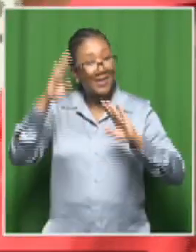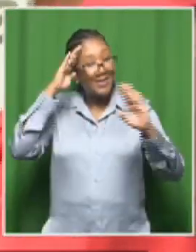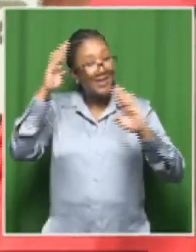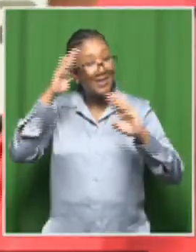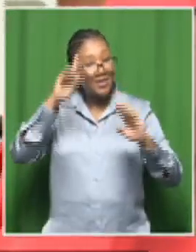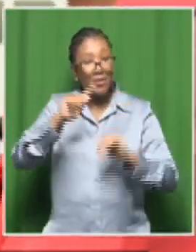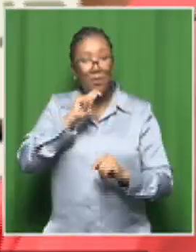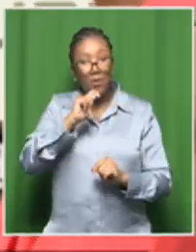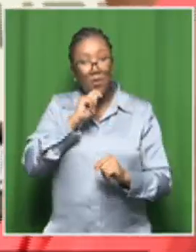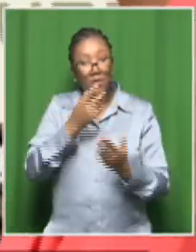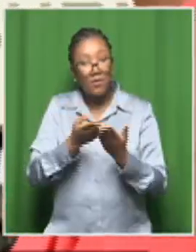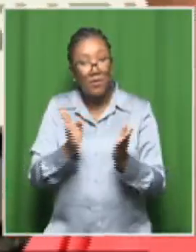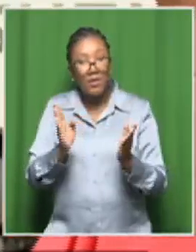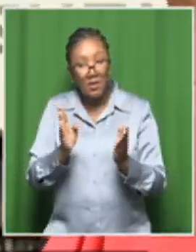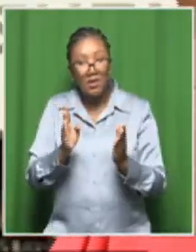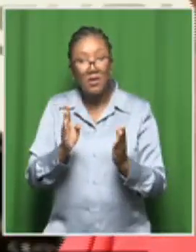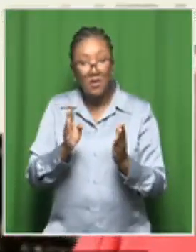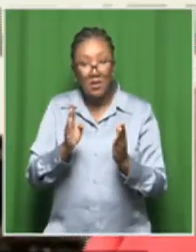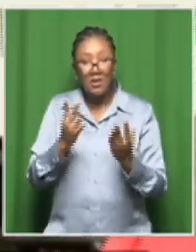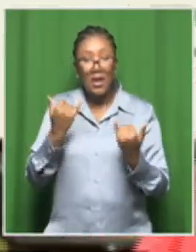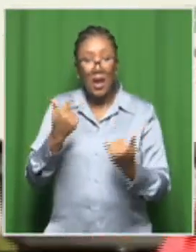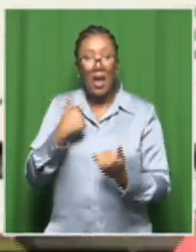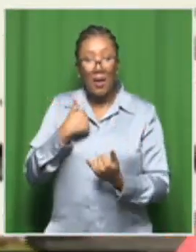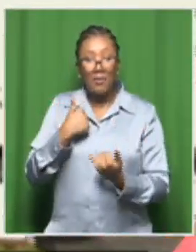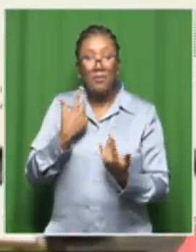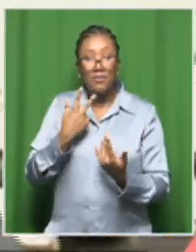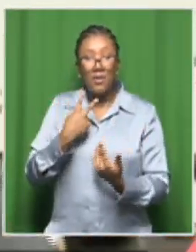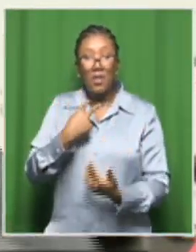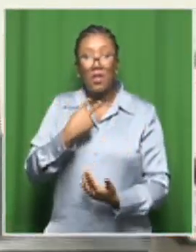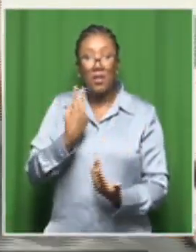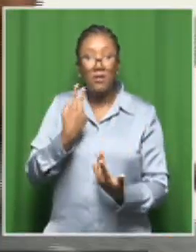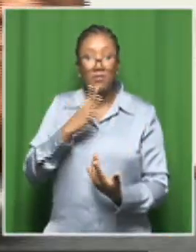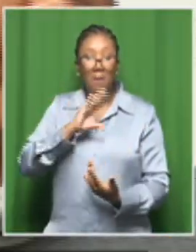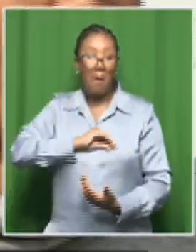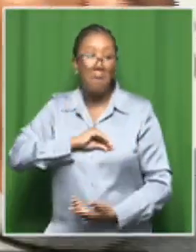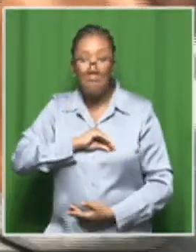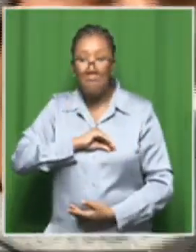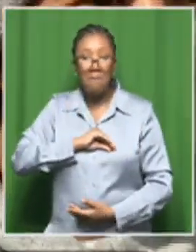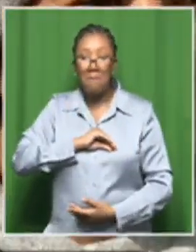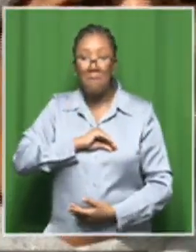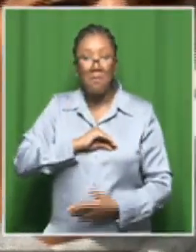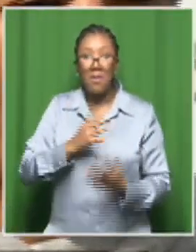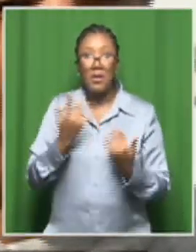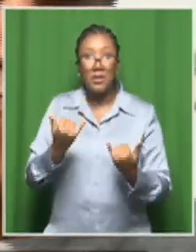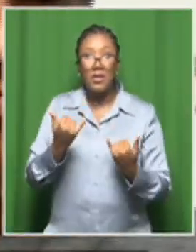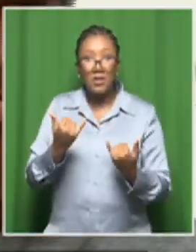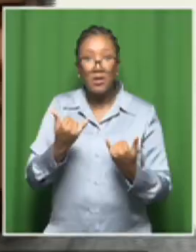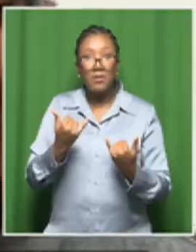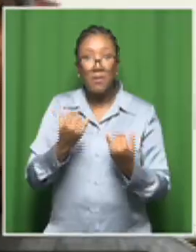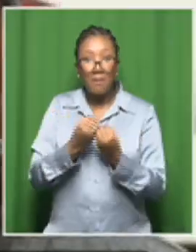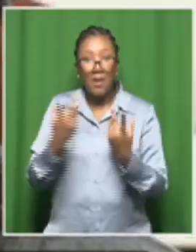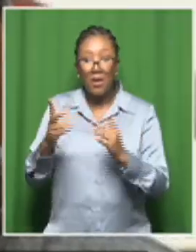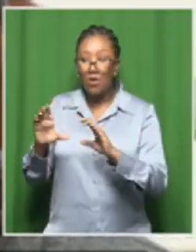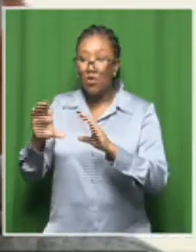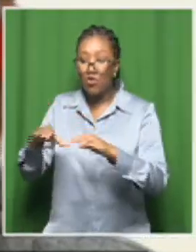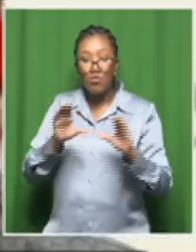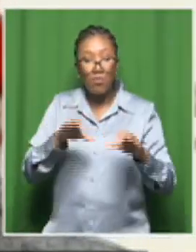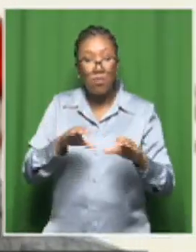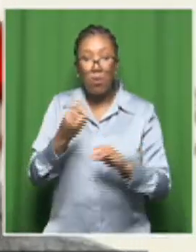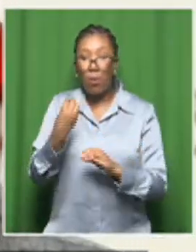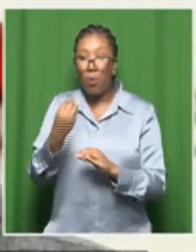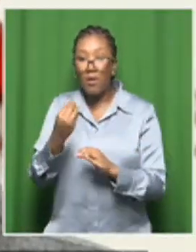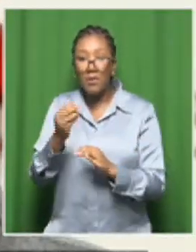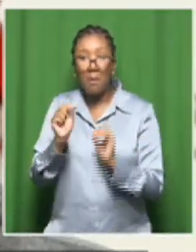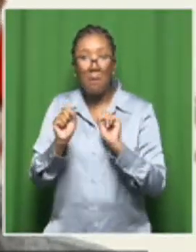like to say that I'm a bit disappointed with the turnout here today, seeing that we have so many groups and so many mouths